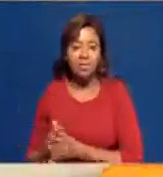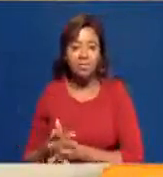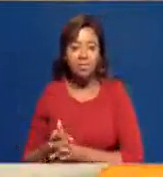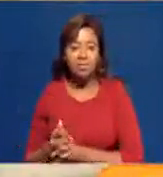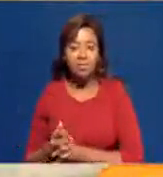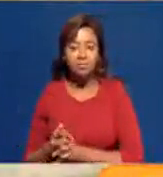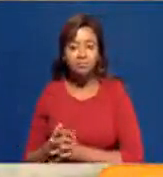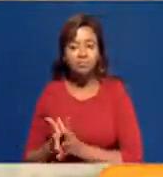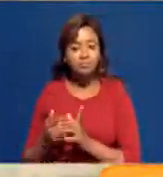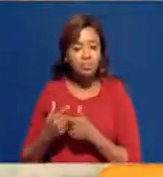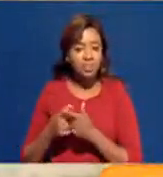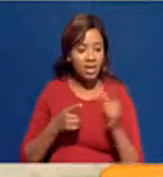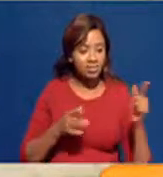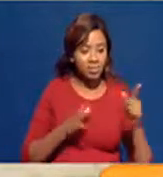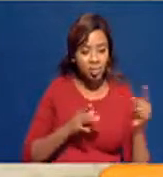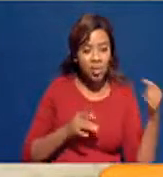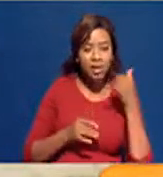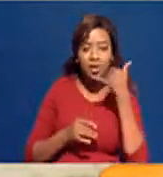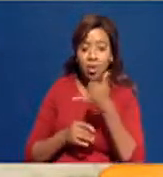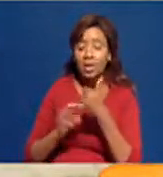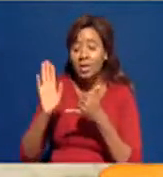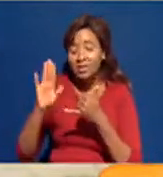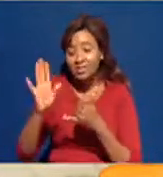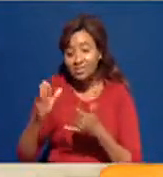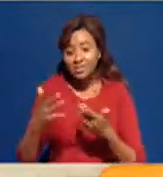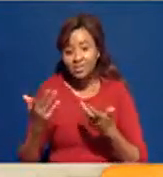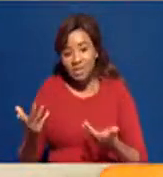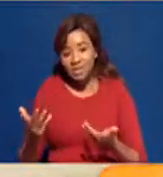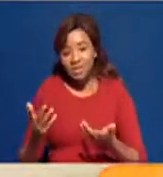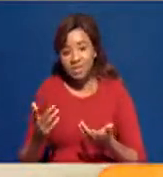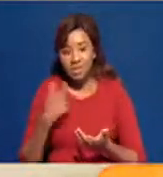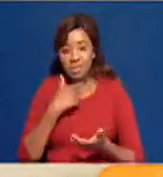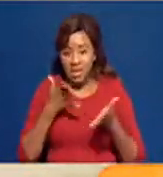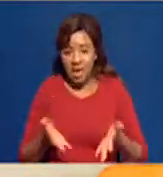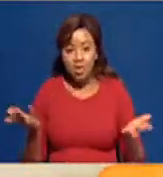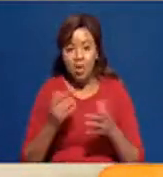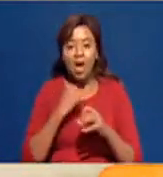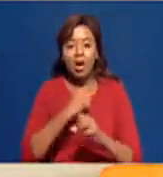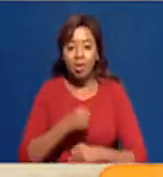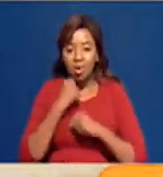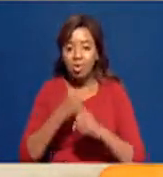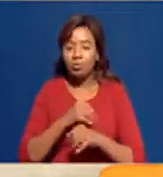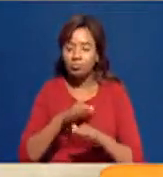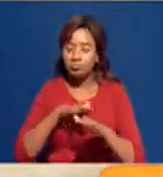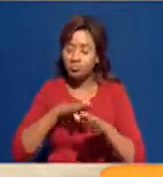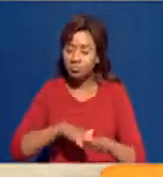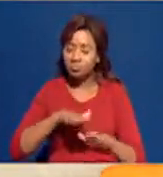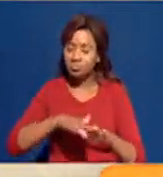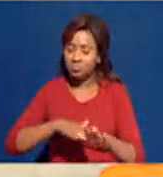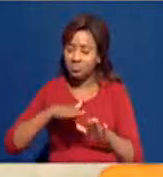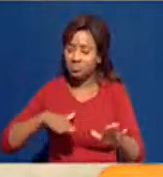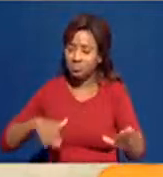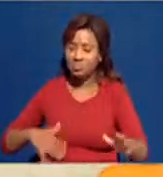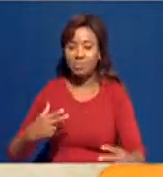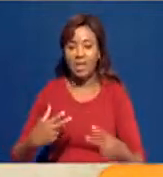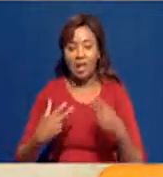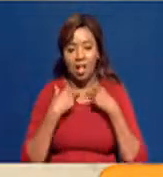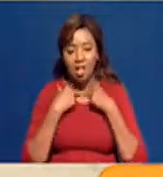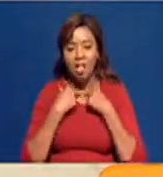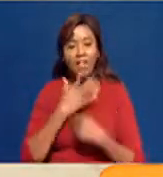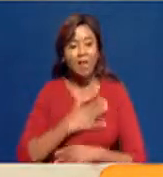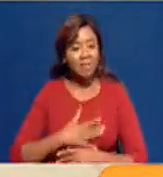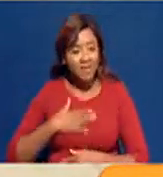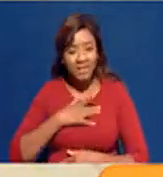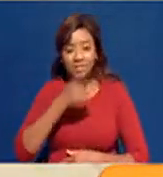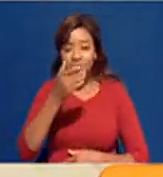She called me. And she told me, Lillian, I'm on Gong Road and there is heavy traffic jam. Please, do you have